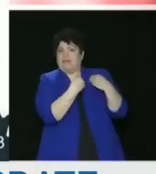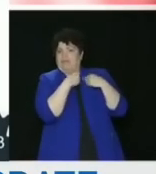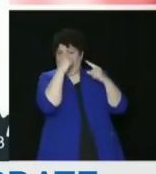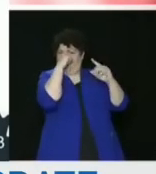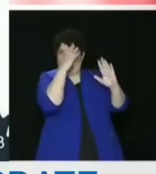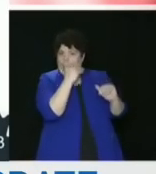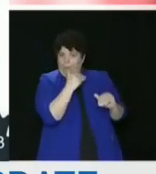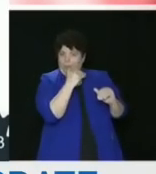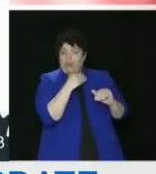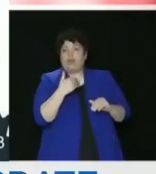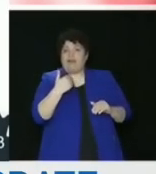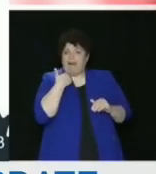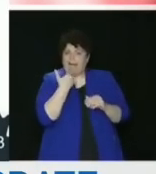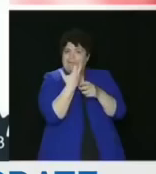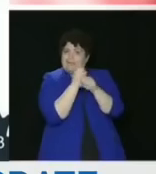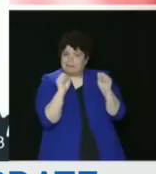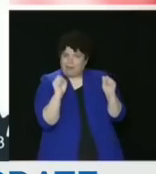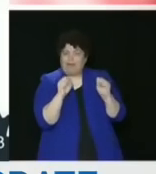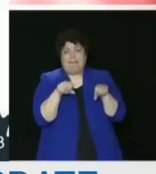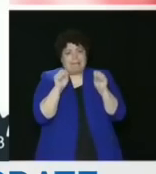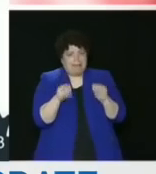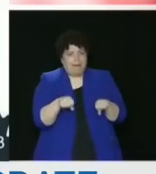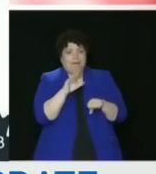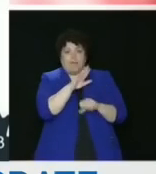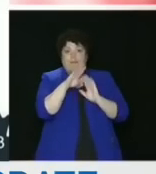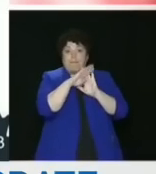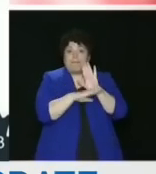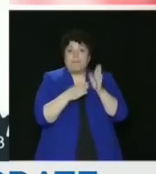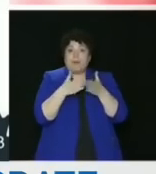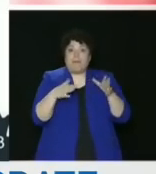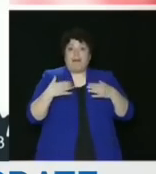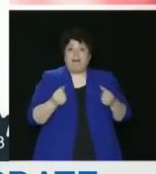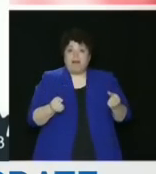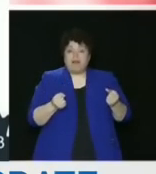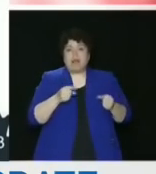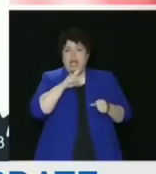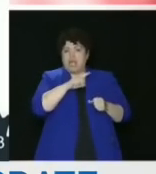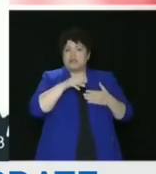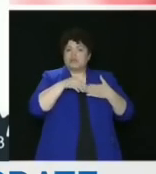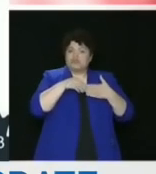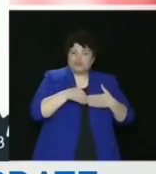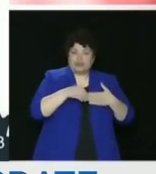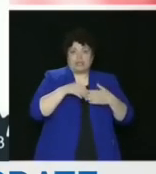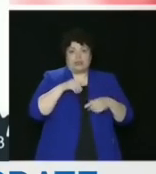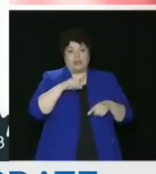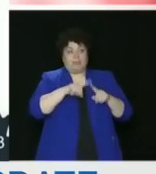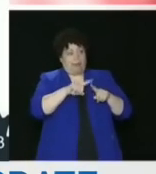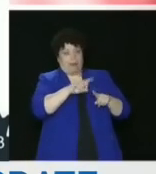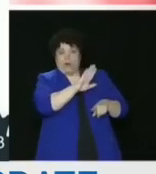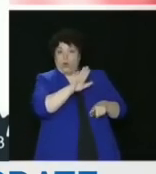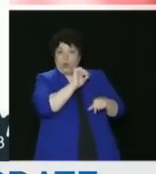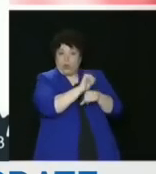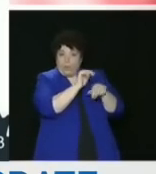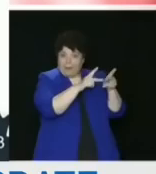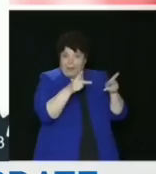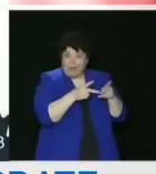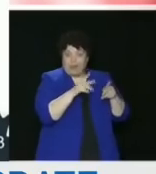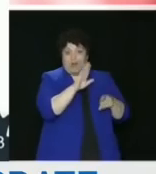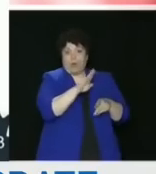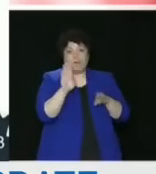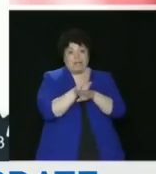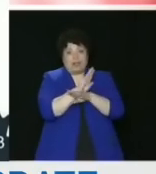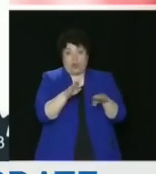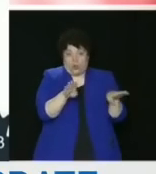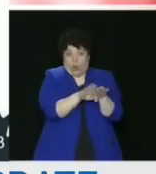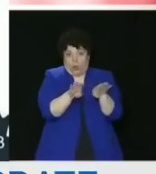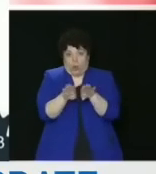way to lift most restrictive public health measures, like certain workplace and business closures, by this summer if